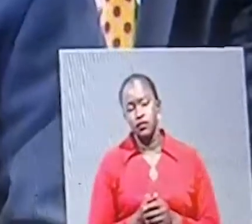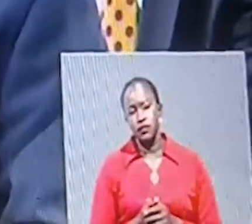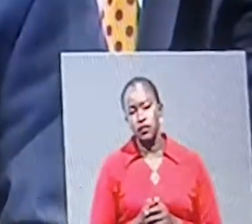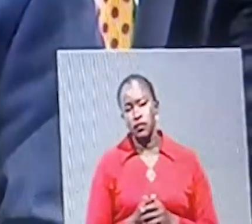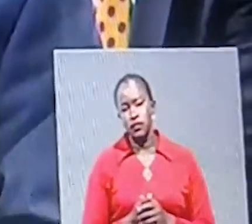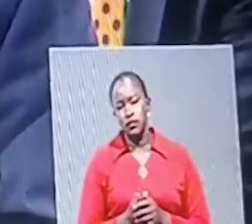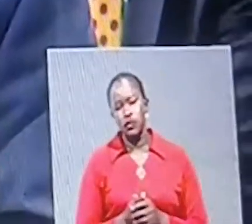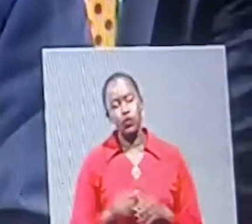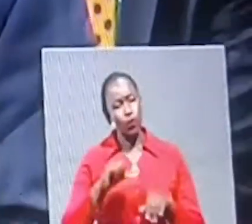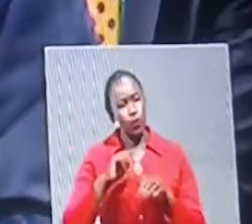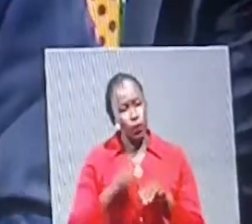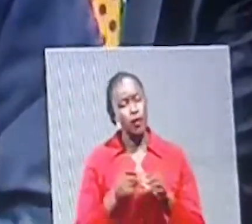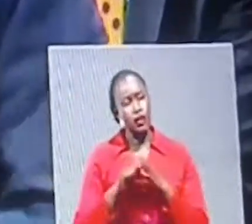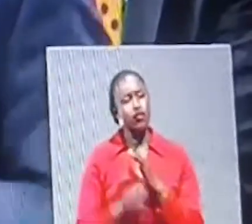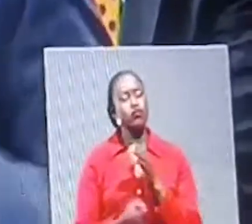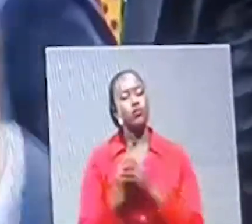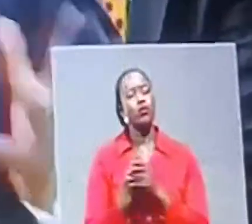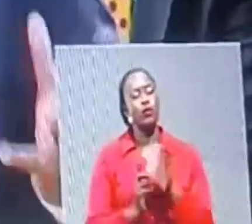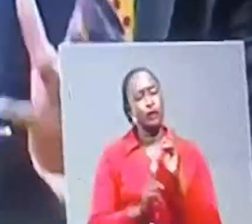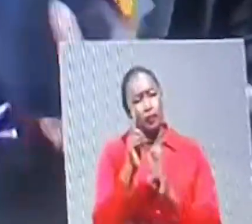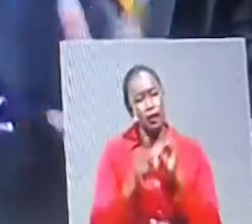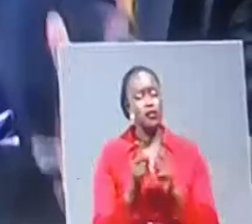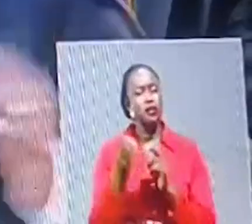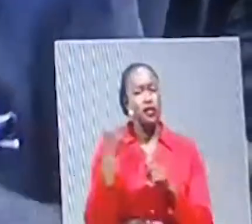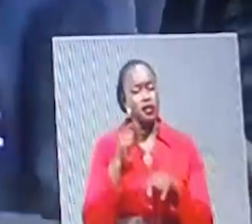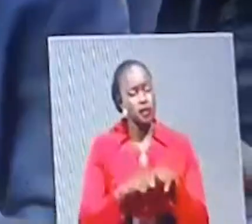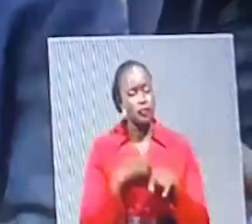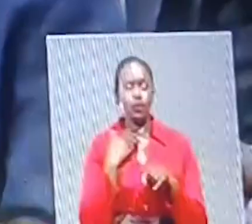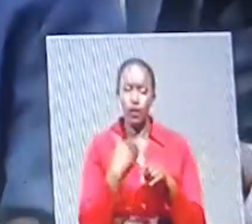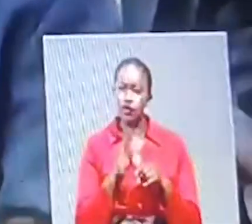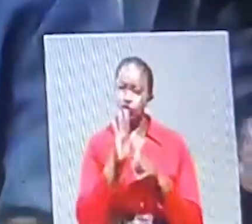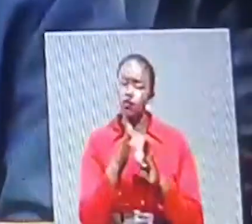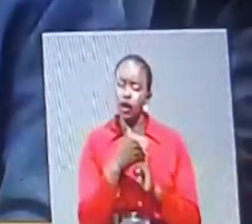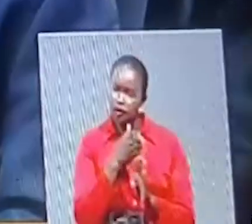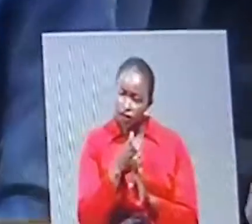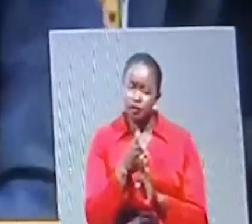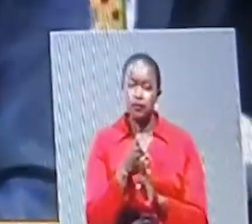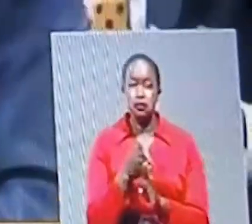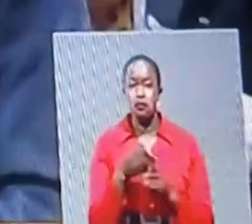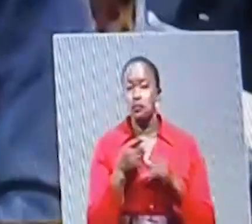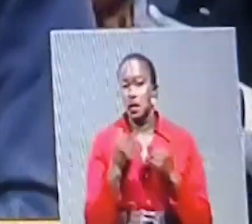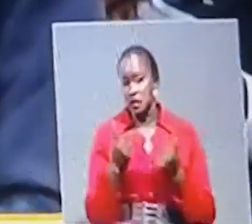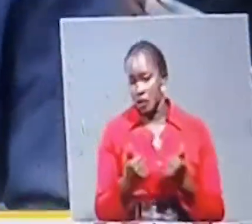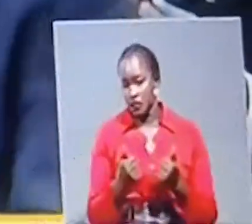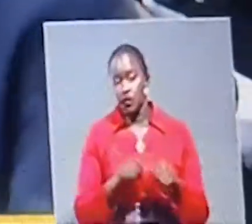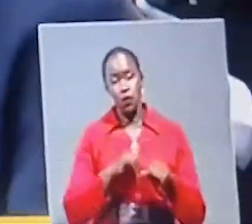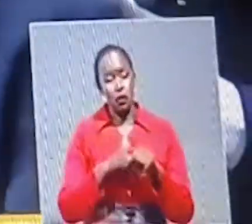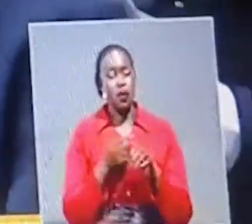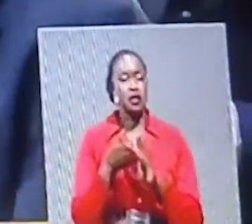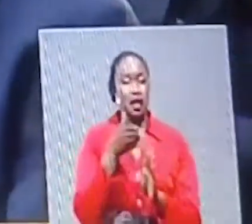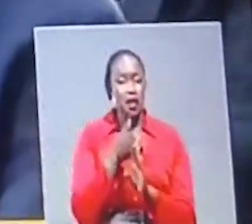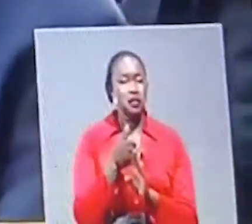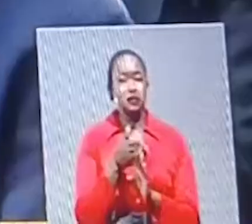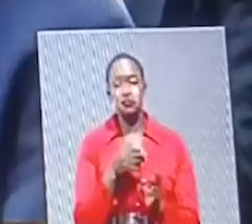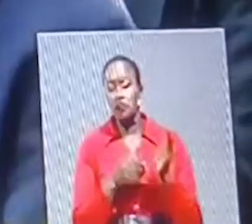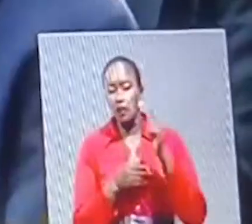up. At that stage, we were seeking your indulgence. But when the indulgence was not forthcoming, Right